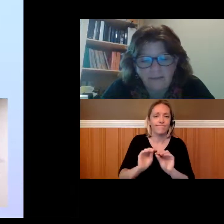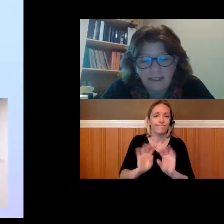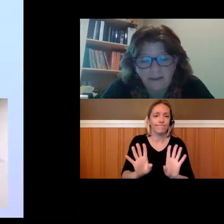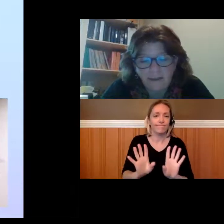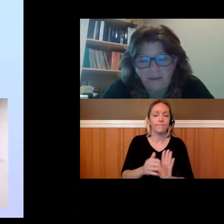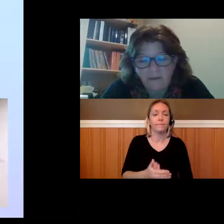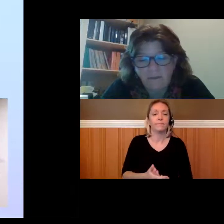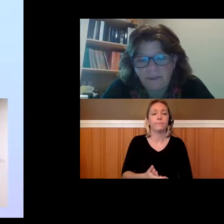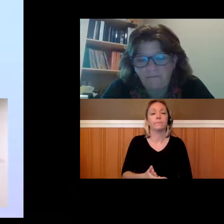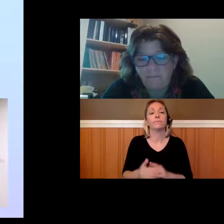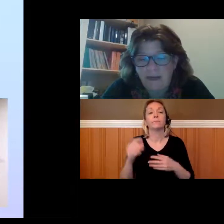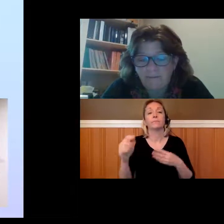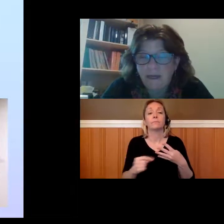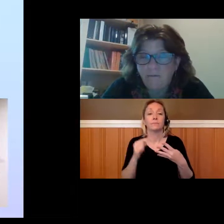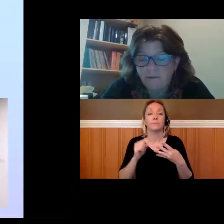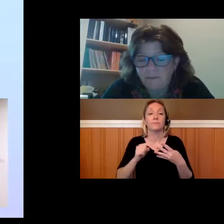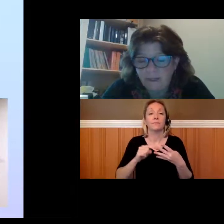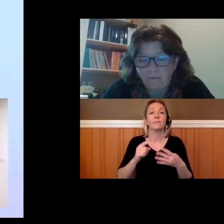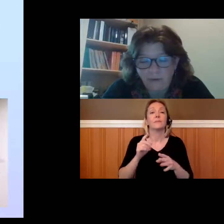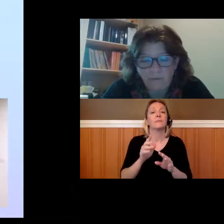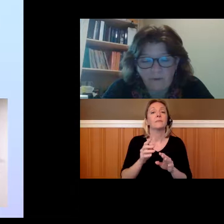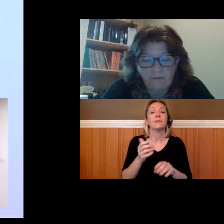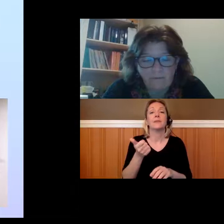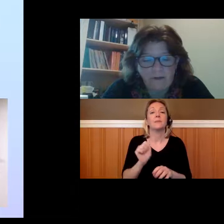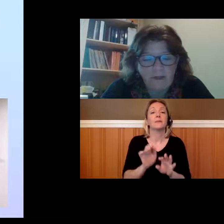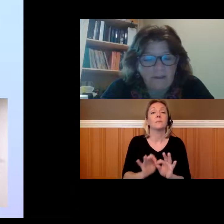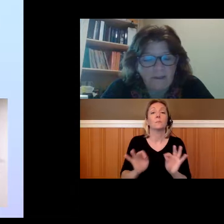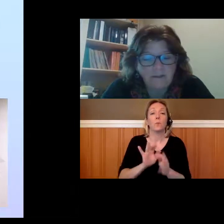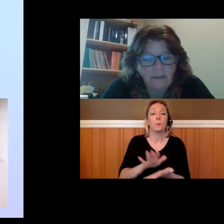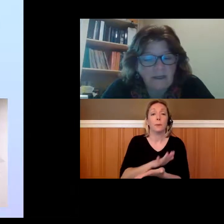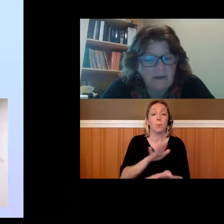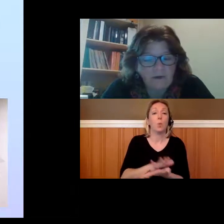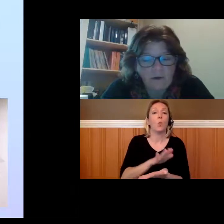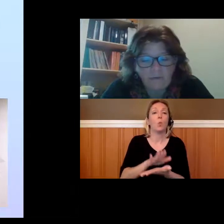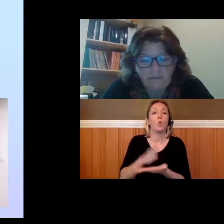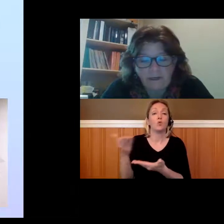you believe might be helpful in the meeting, bring it with you. These could be your notes